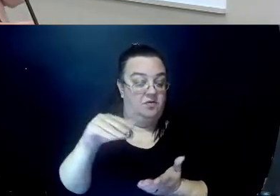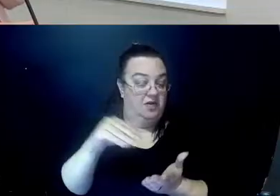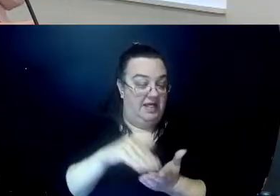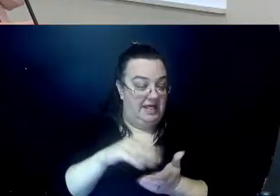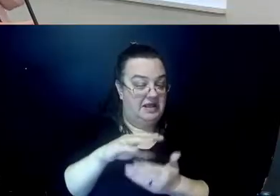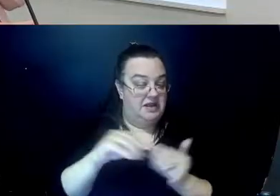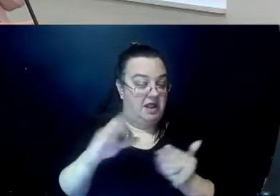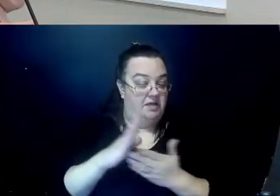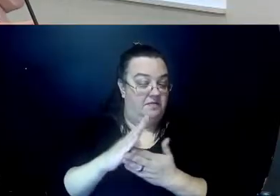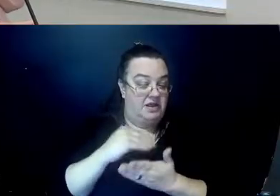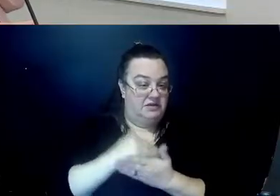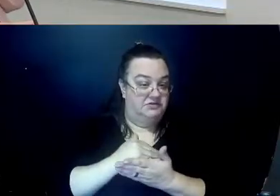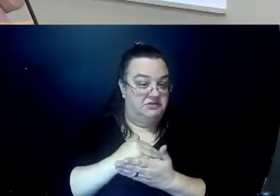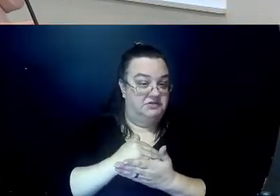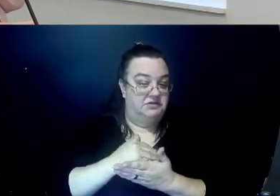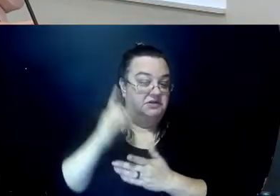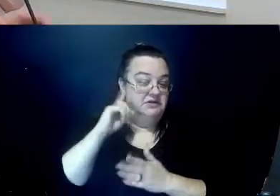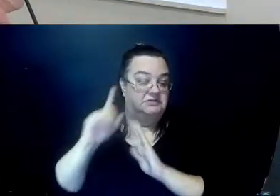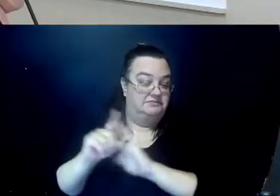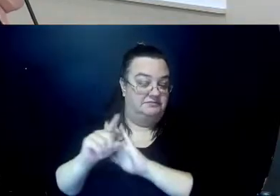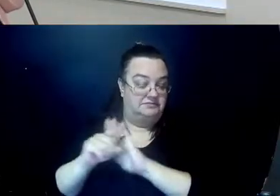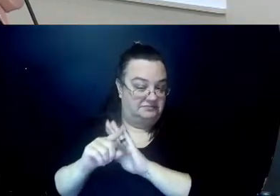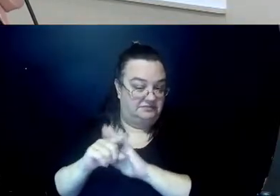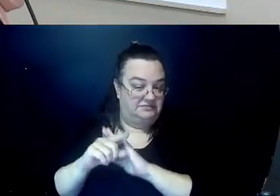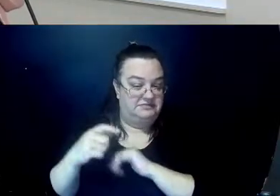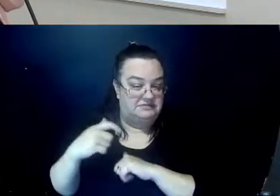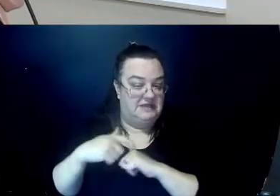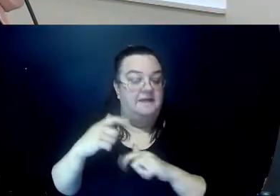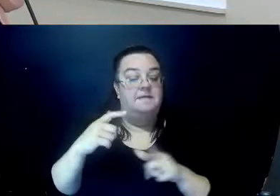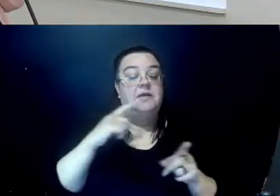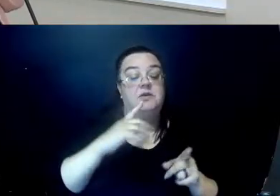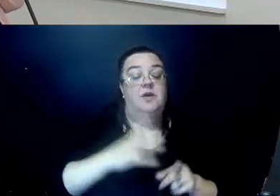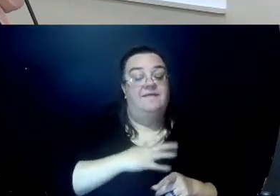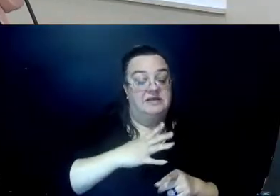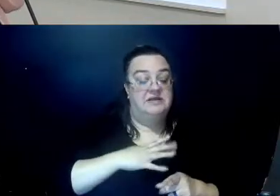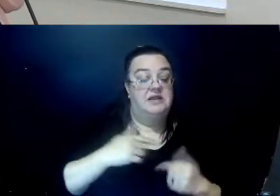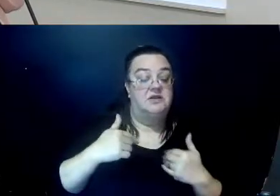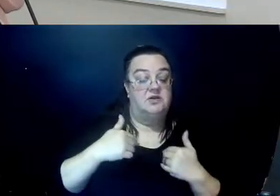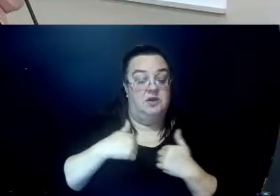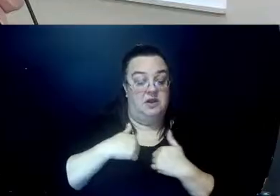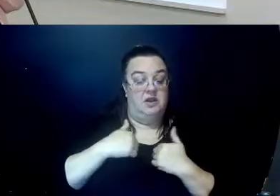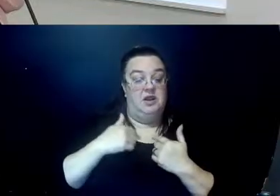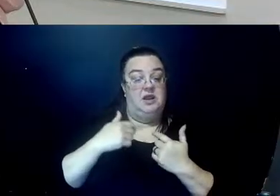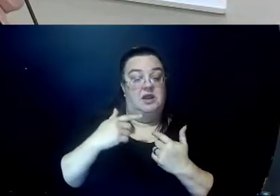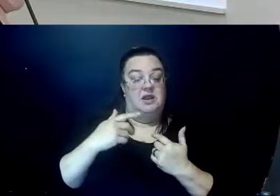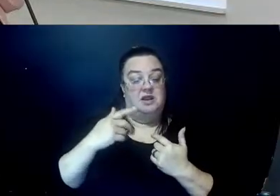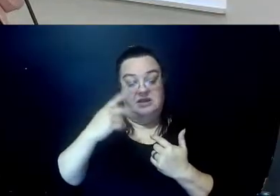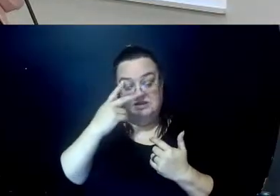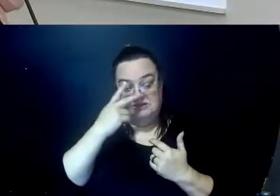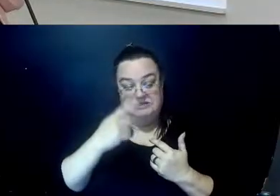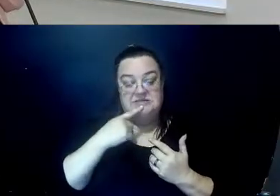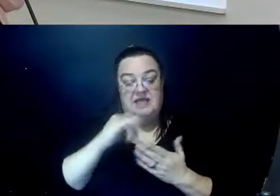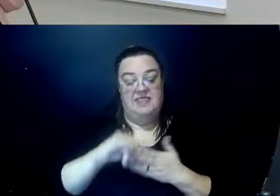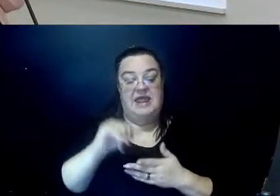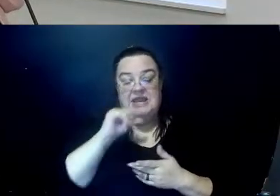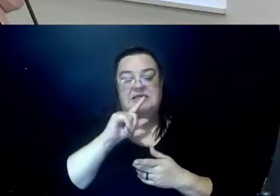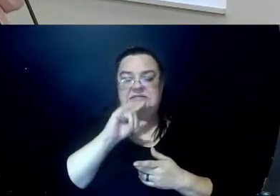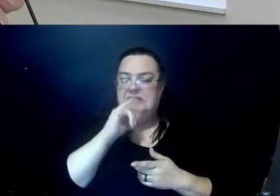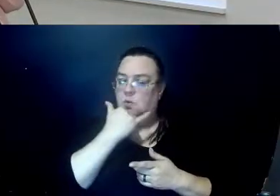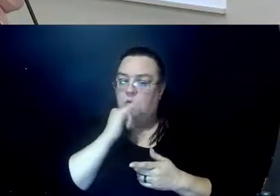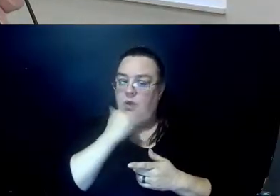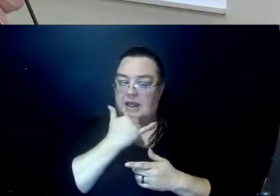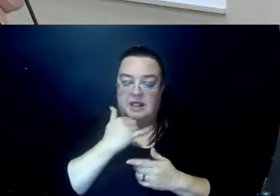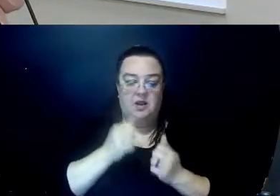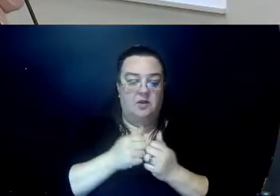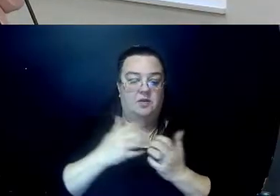$5,142,000 budget officially. And so I cite that as irregularities that need to be without a